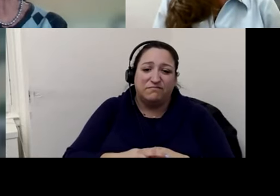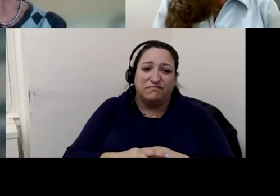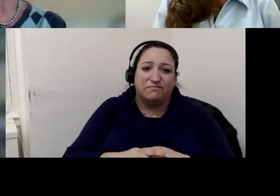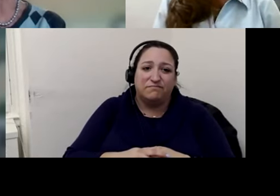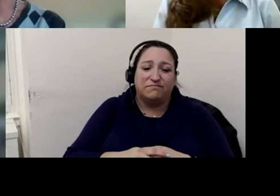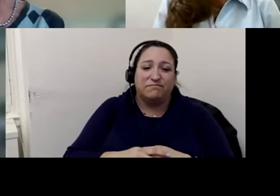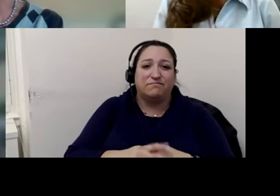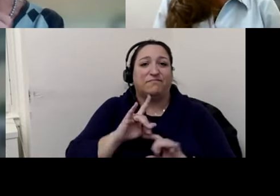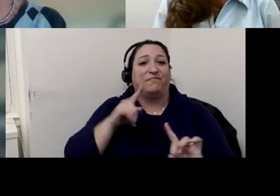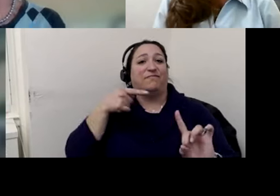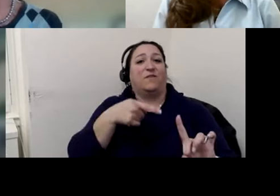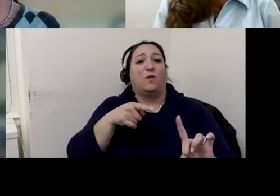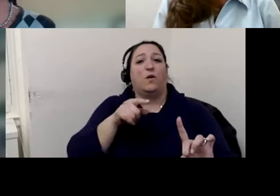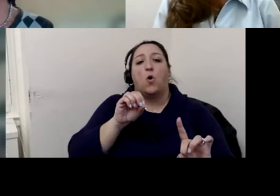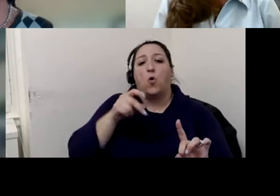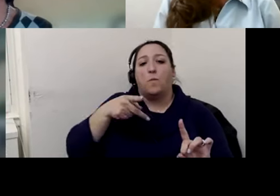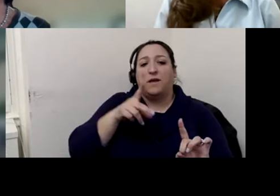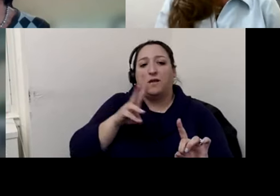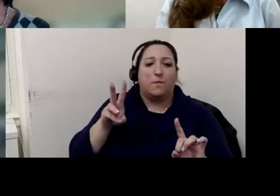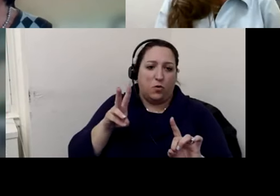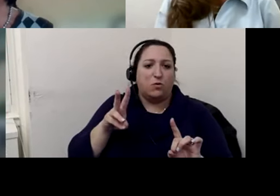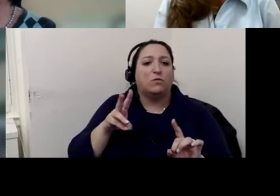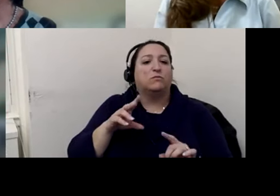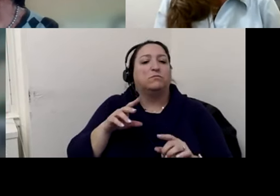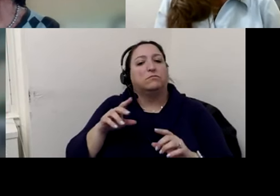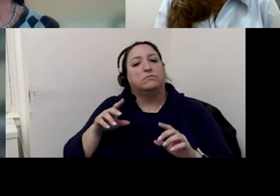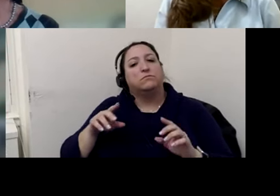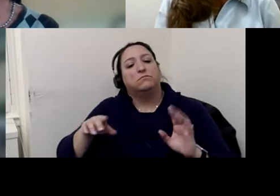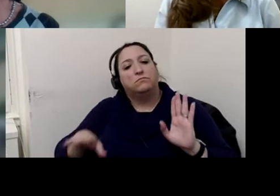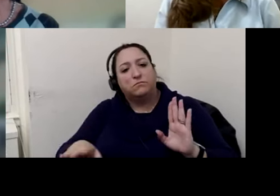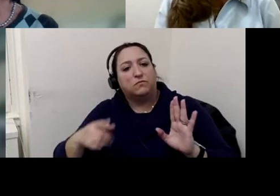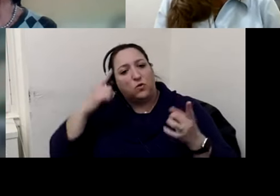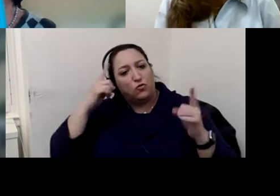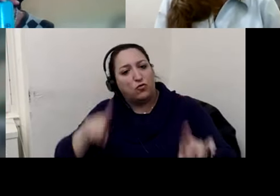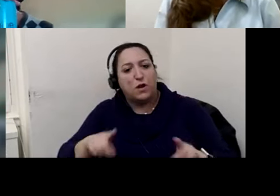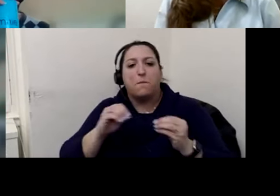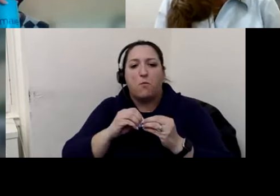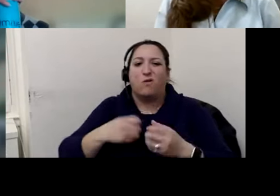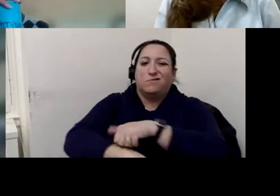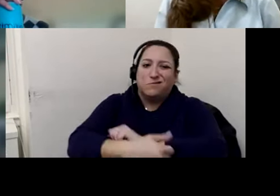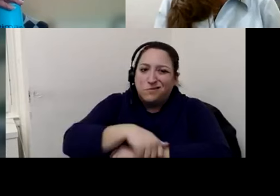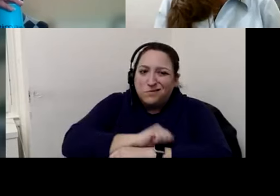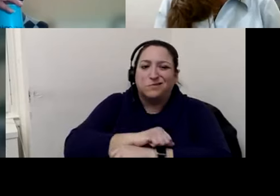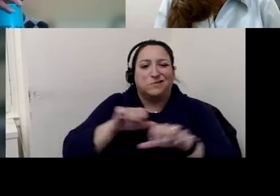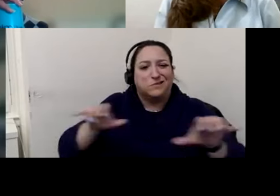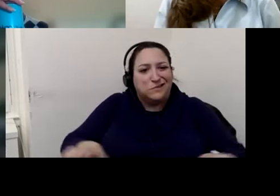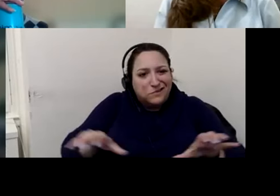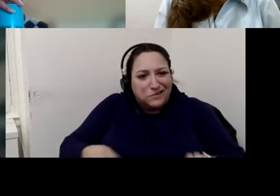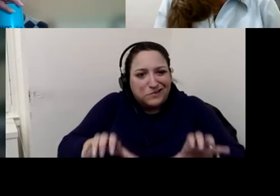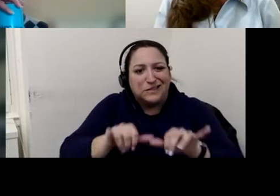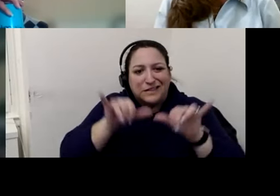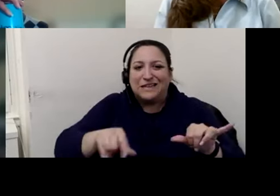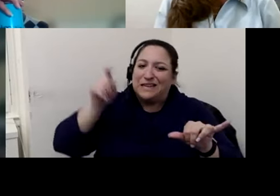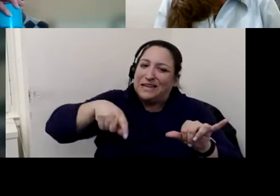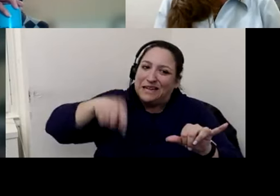At that point, OPW and the plaintiffs then agreed that a more robust quality assurance system was needed and more independent